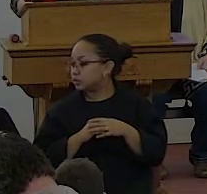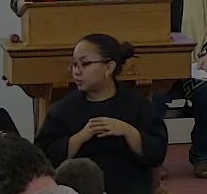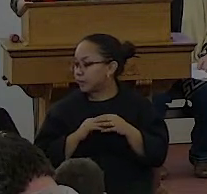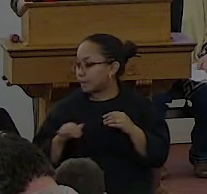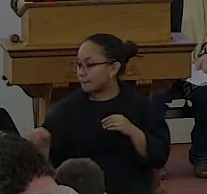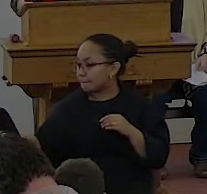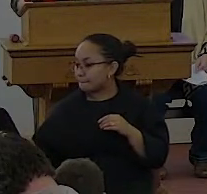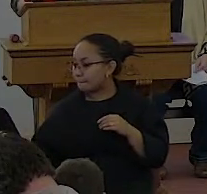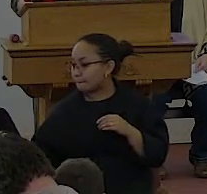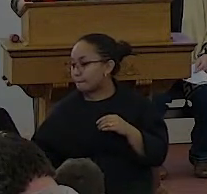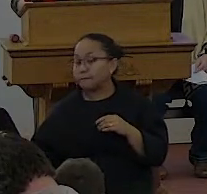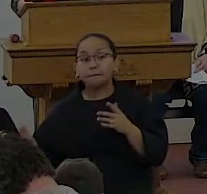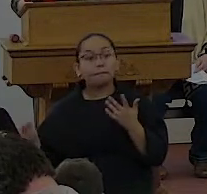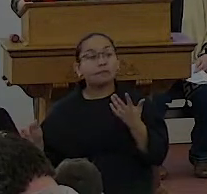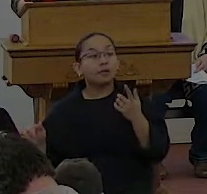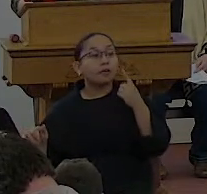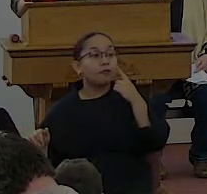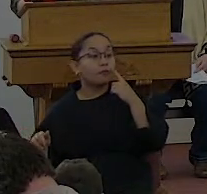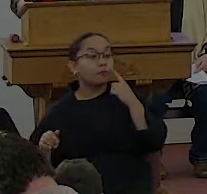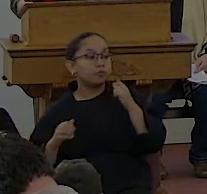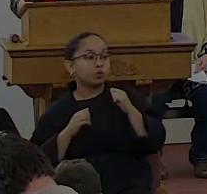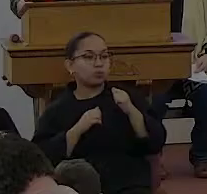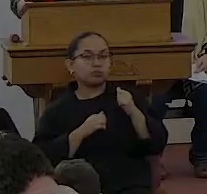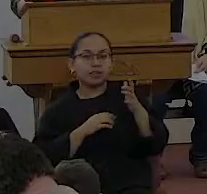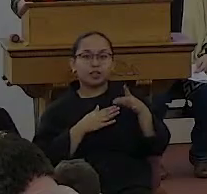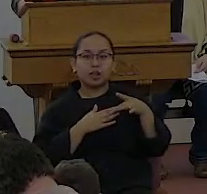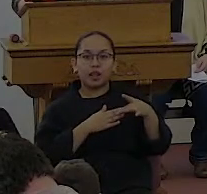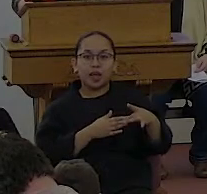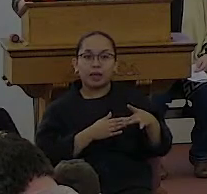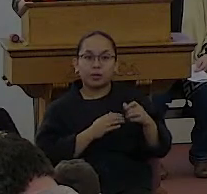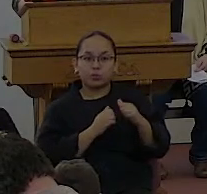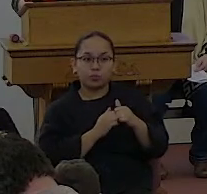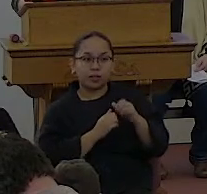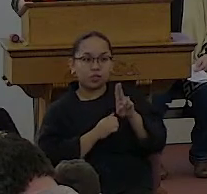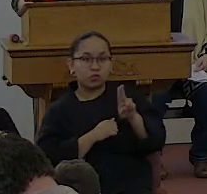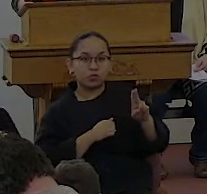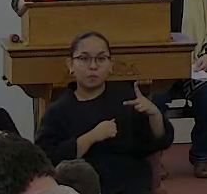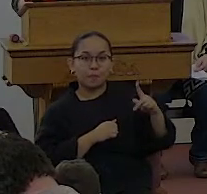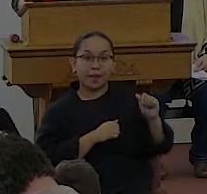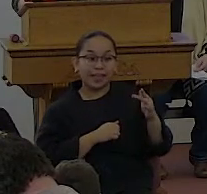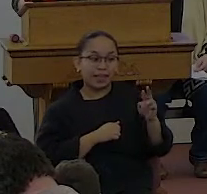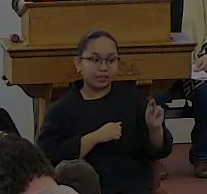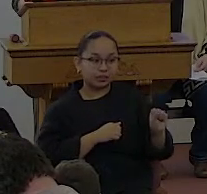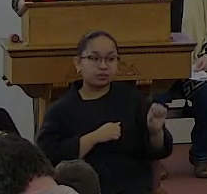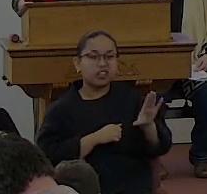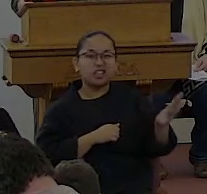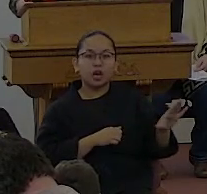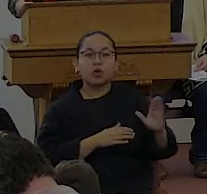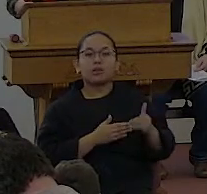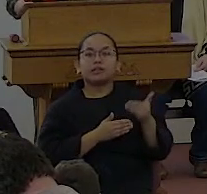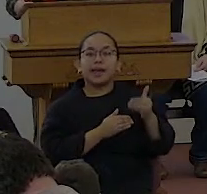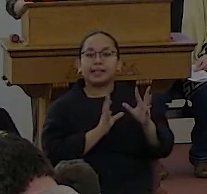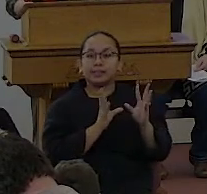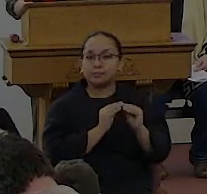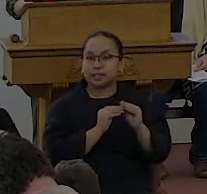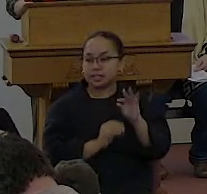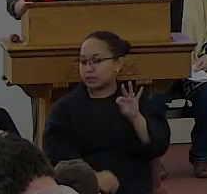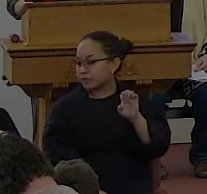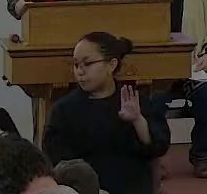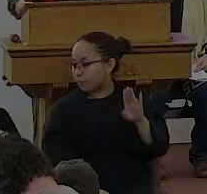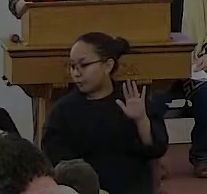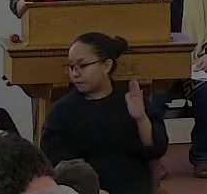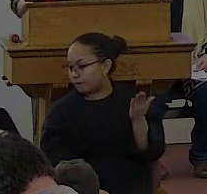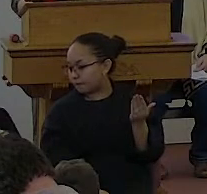Unitarian Universalist Pagans, their next meeting is also February 15th. And then the Stepping Up to the Pledge Drive